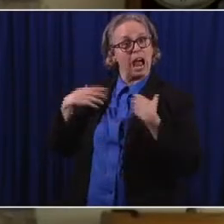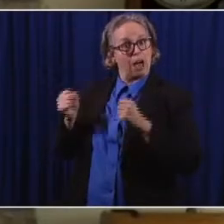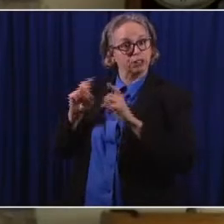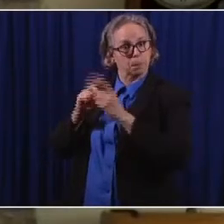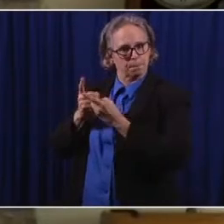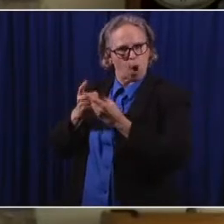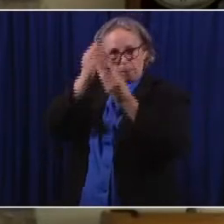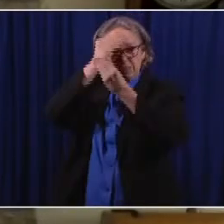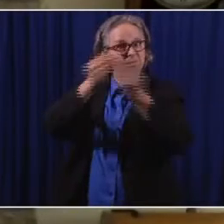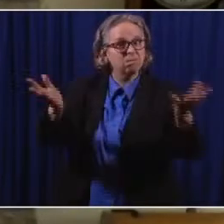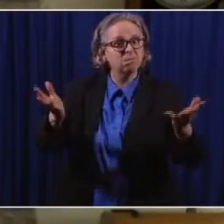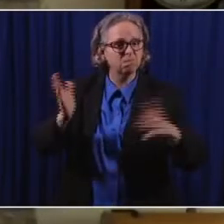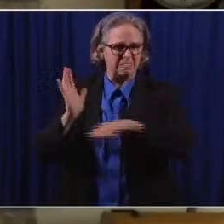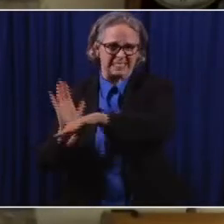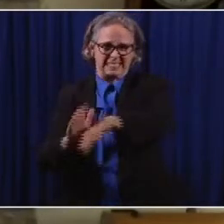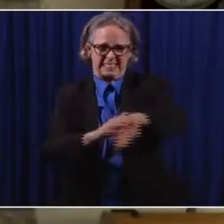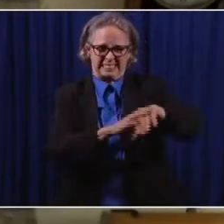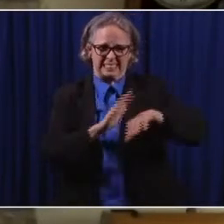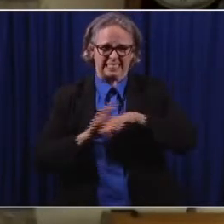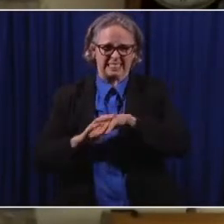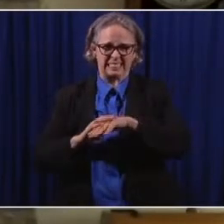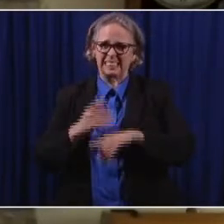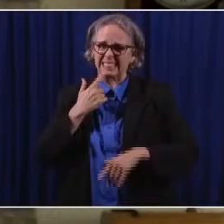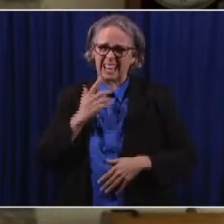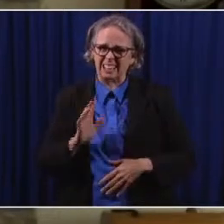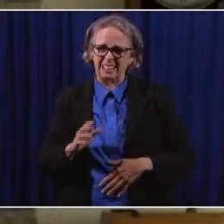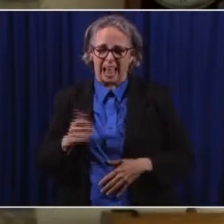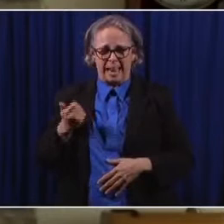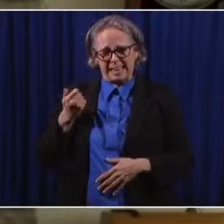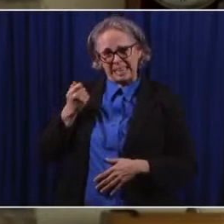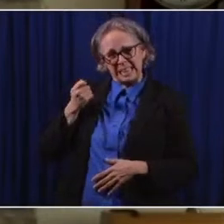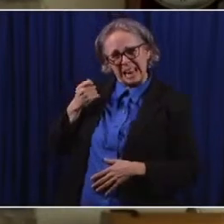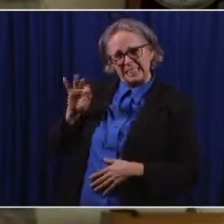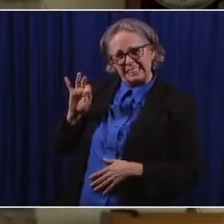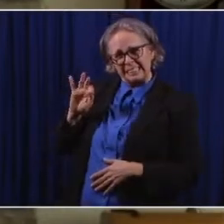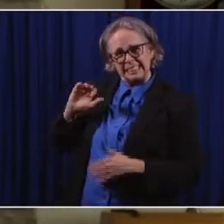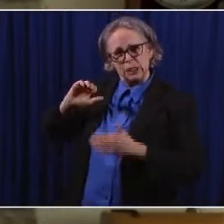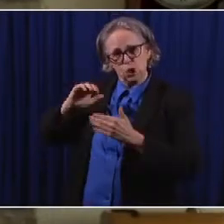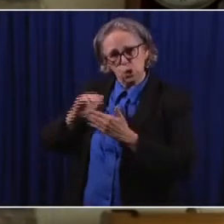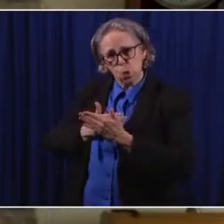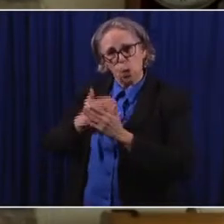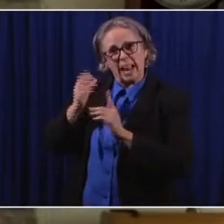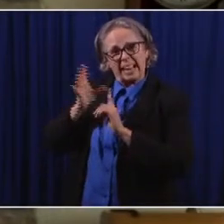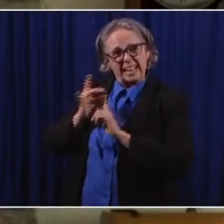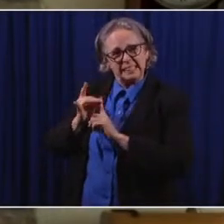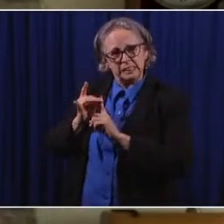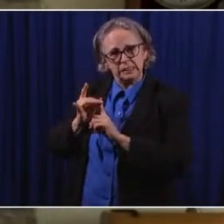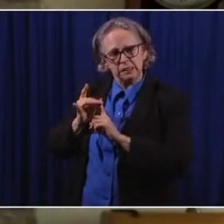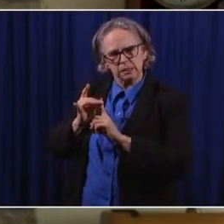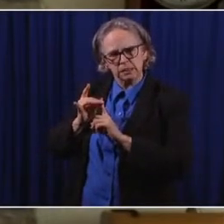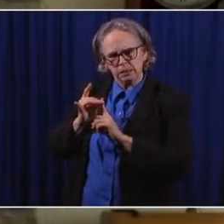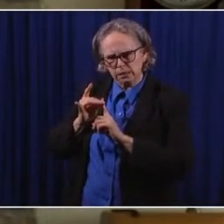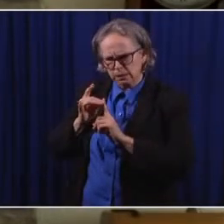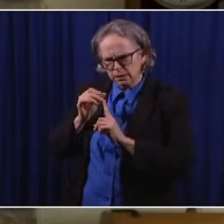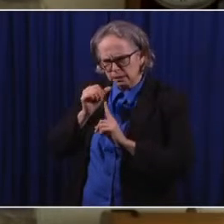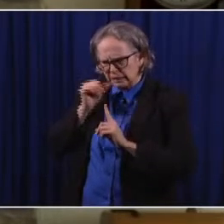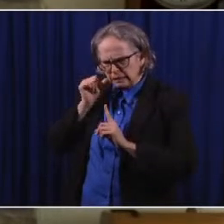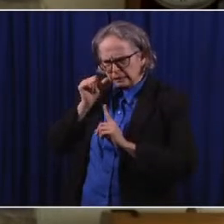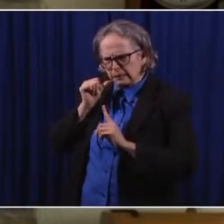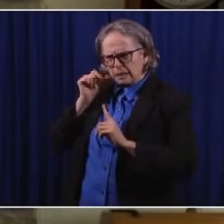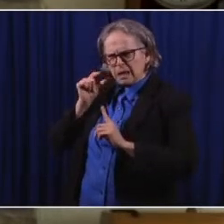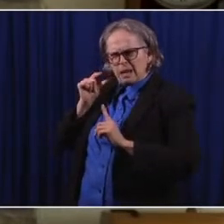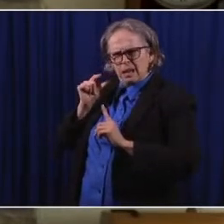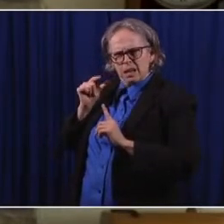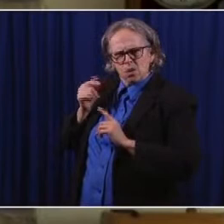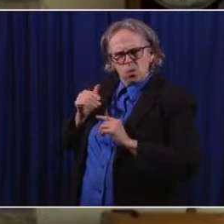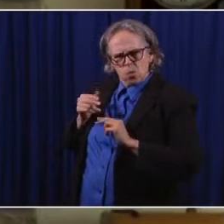that the county had 19 new cases reported during the preceding day. So that is very, very concerning.